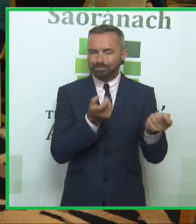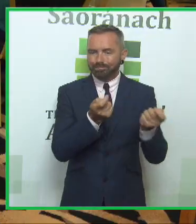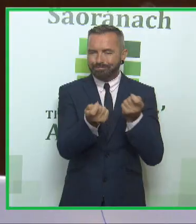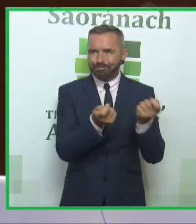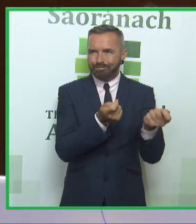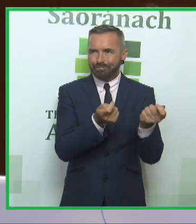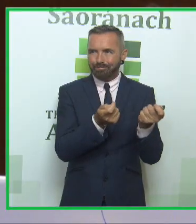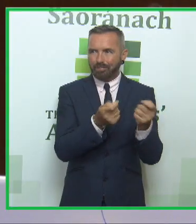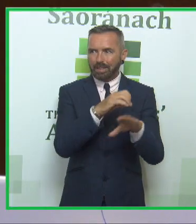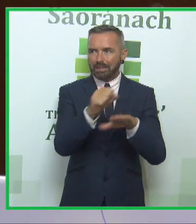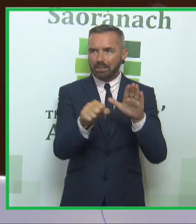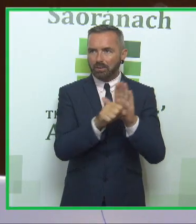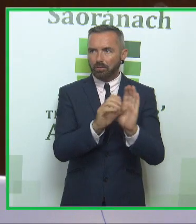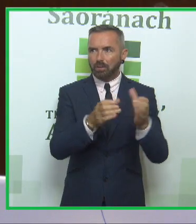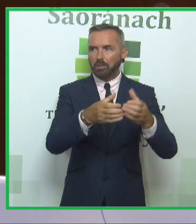a statutory body.